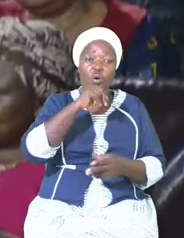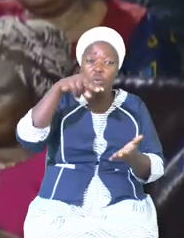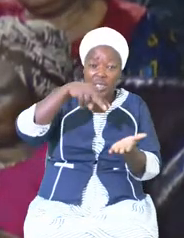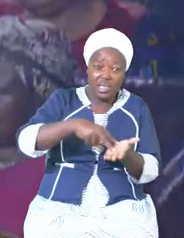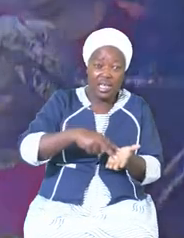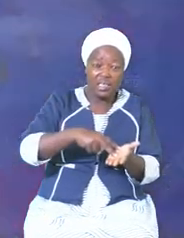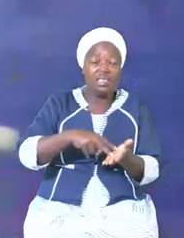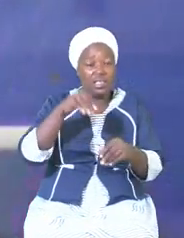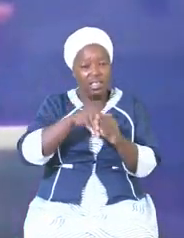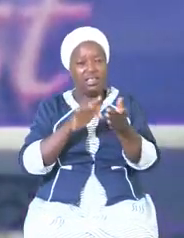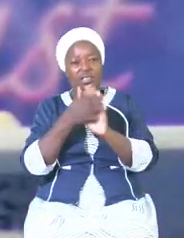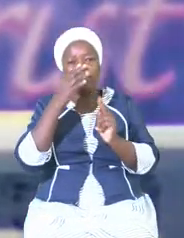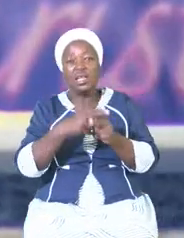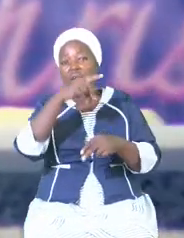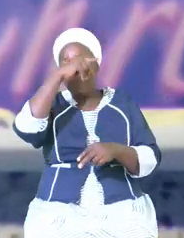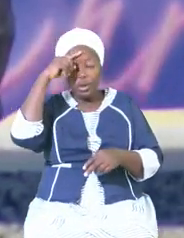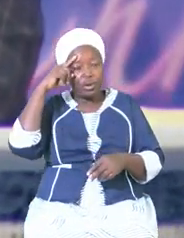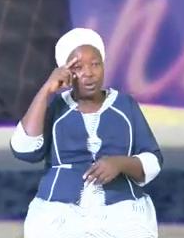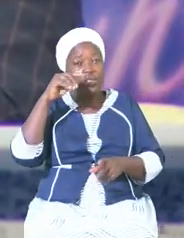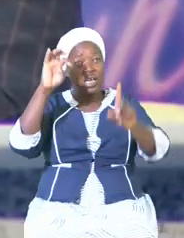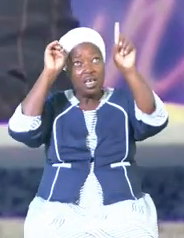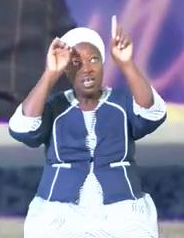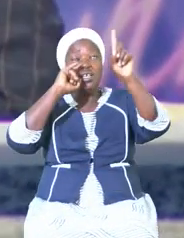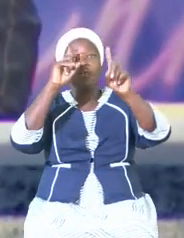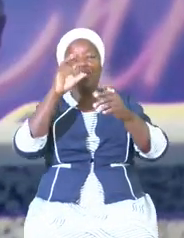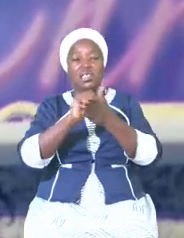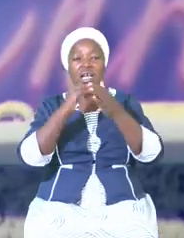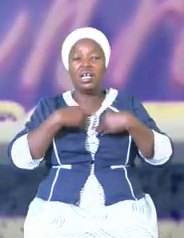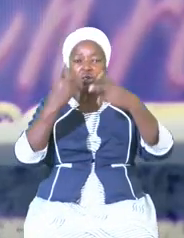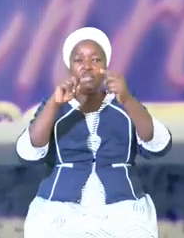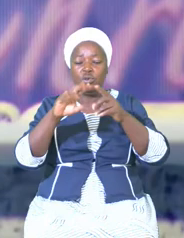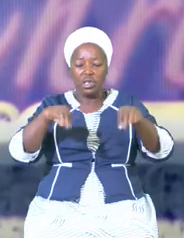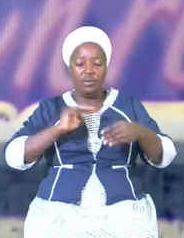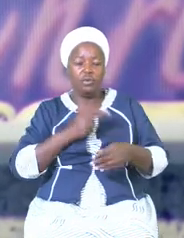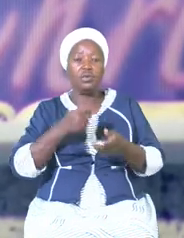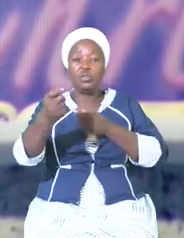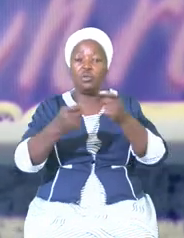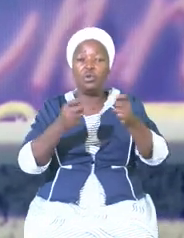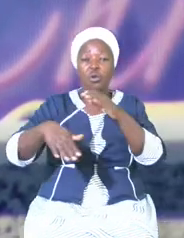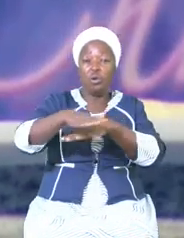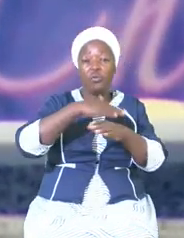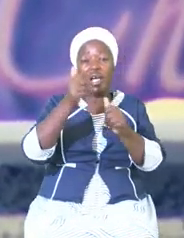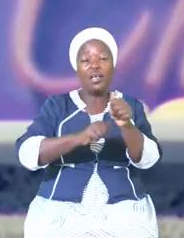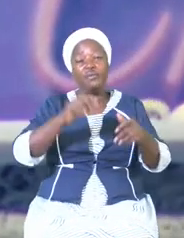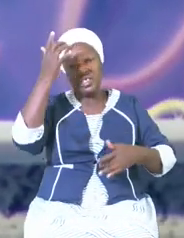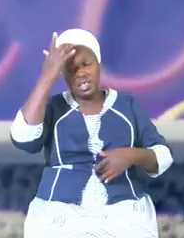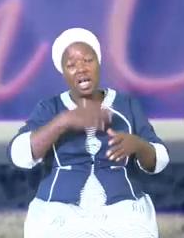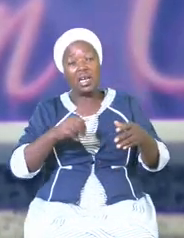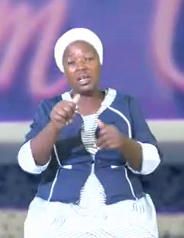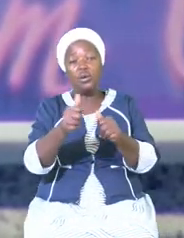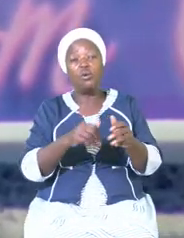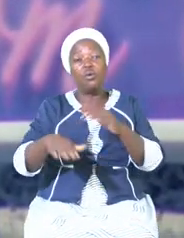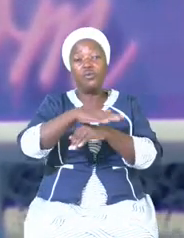the one that comes to give us dominion over every sickness and over